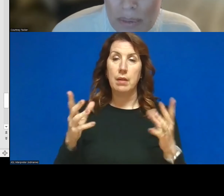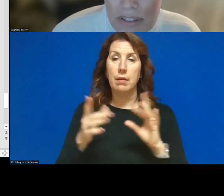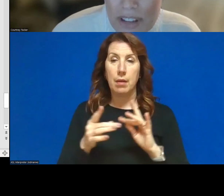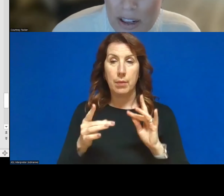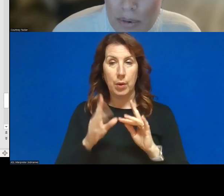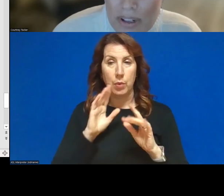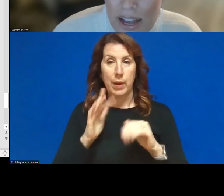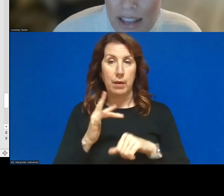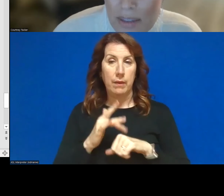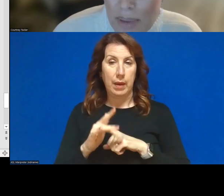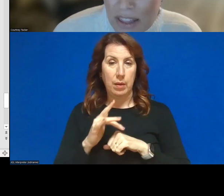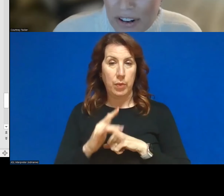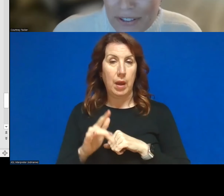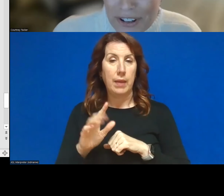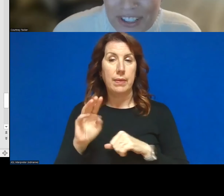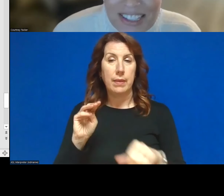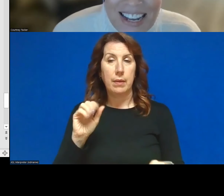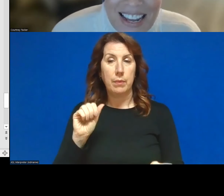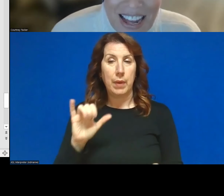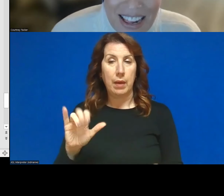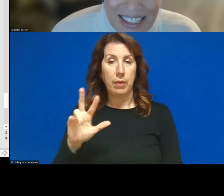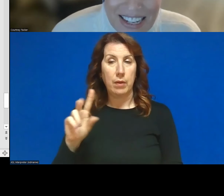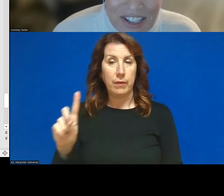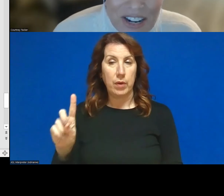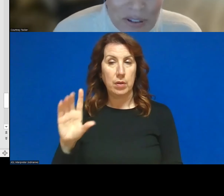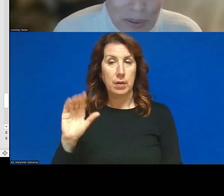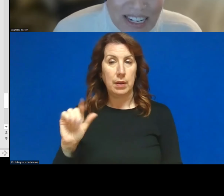be available at the May 31st CalICH council meeting.